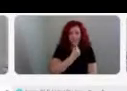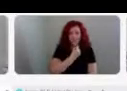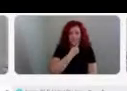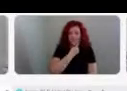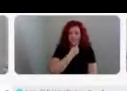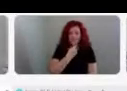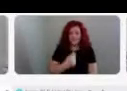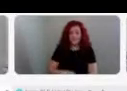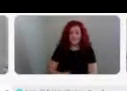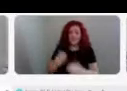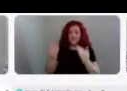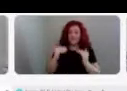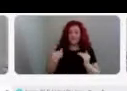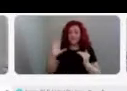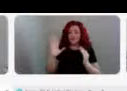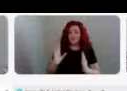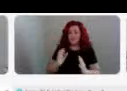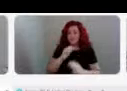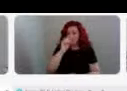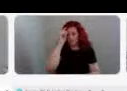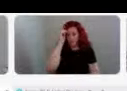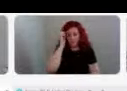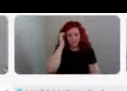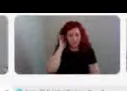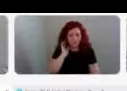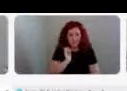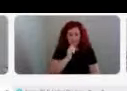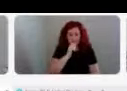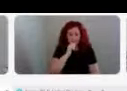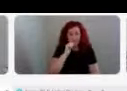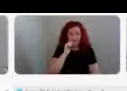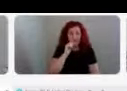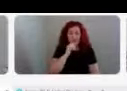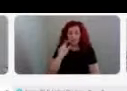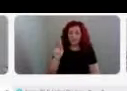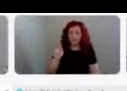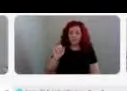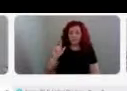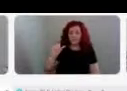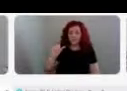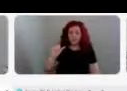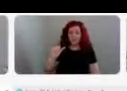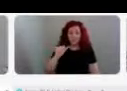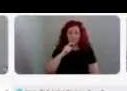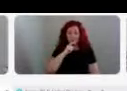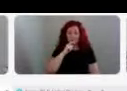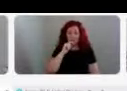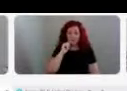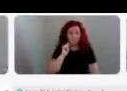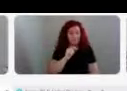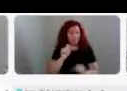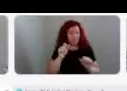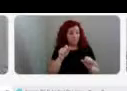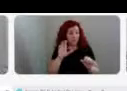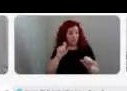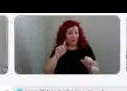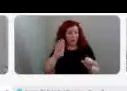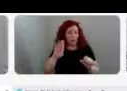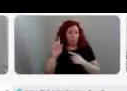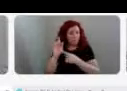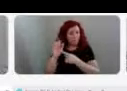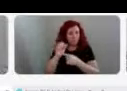the next speaker is caleb hater caleb can you hear us yes i can hear you can you hear me yes please